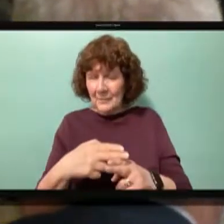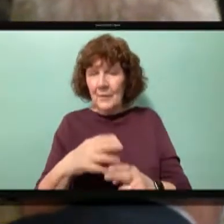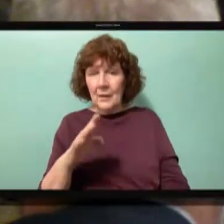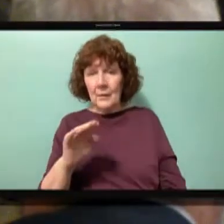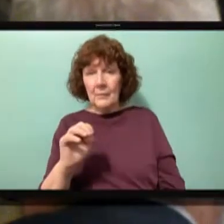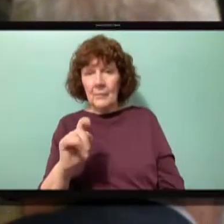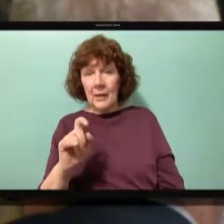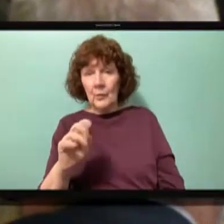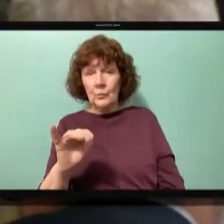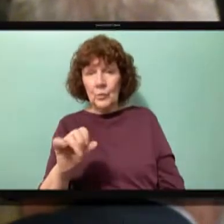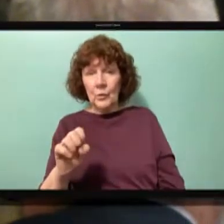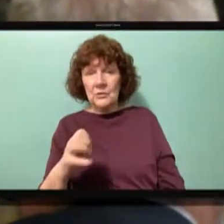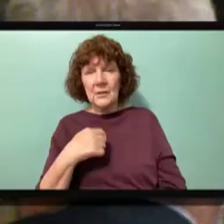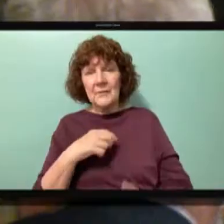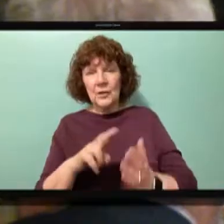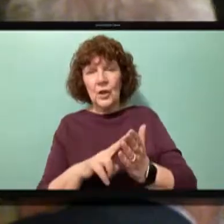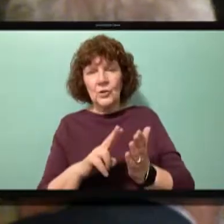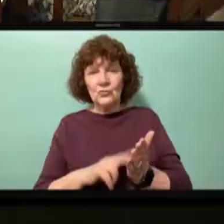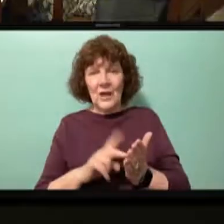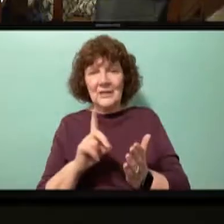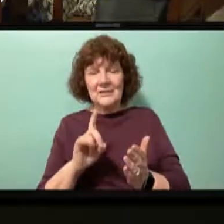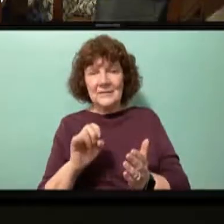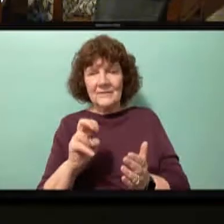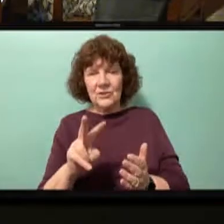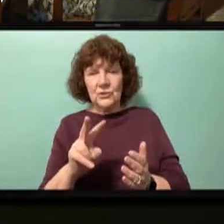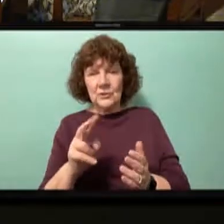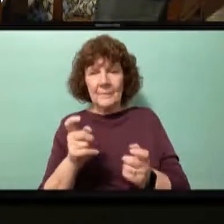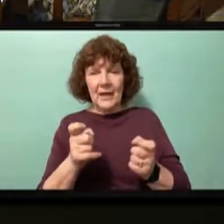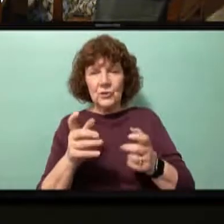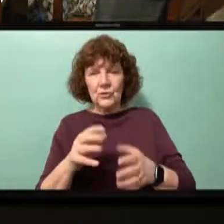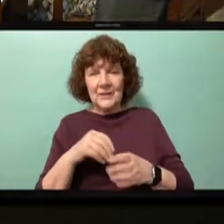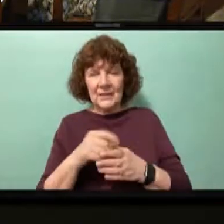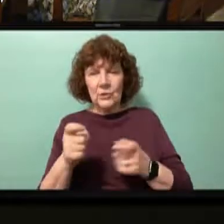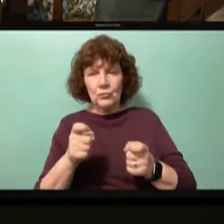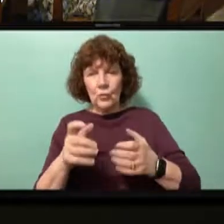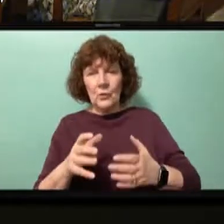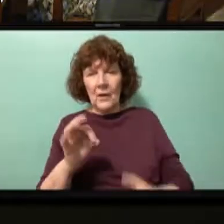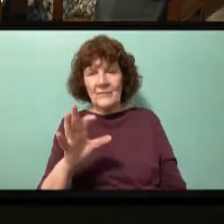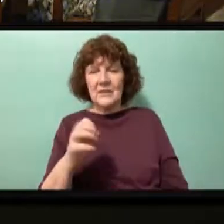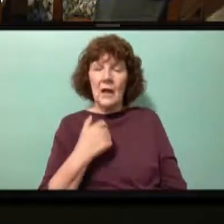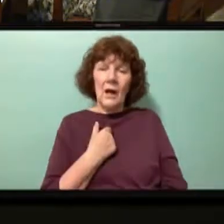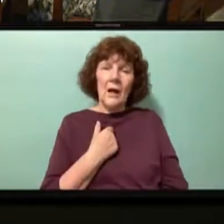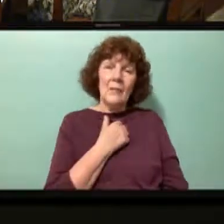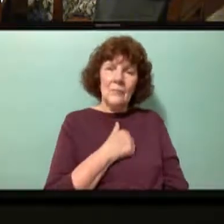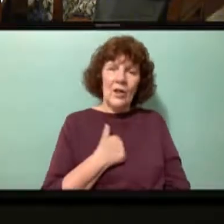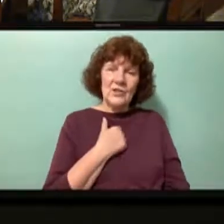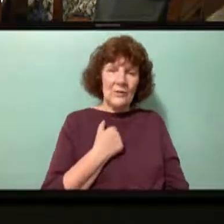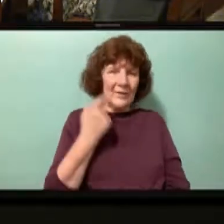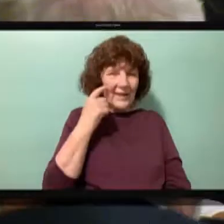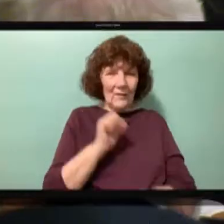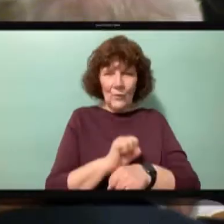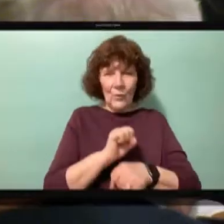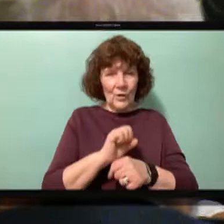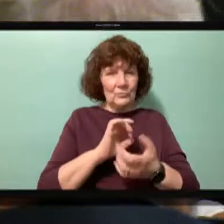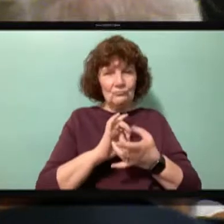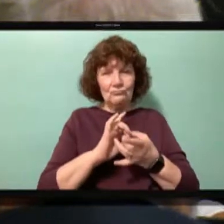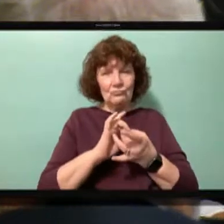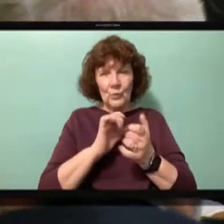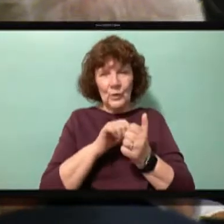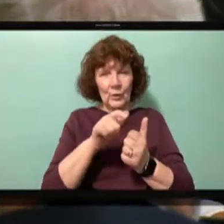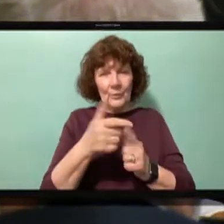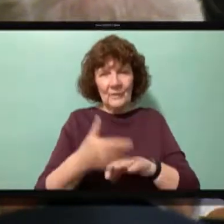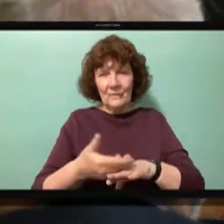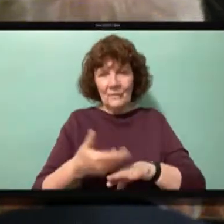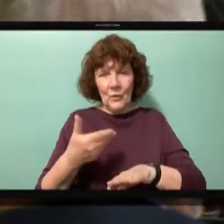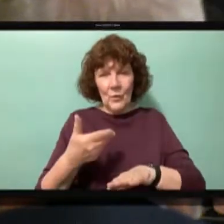I'm the contracts division manager in the controller's office. In the controller's office. Okay, I apologize. I don't think we've ever worked together before. These